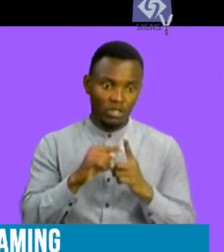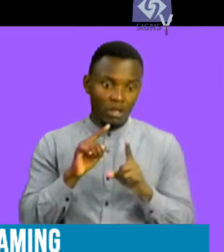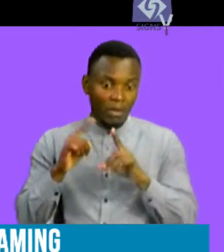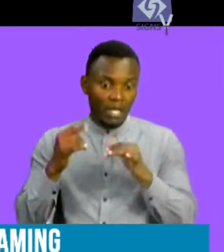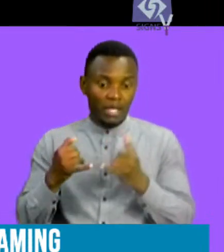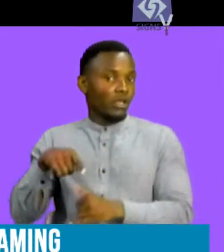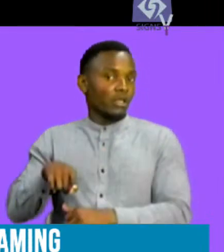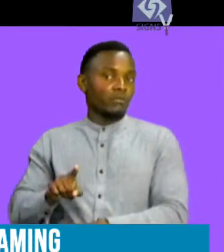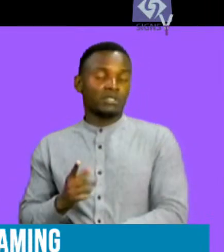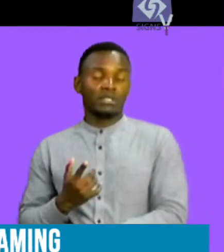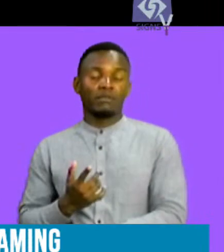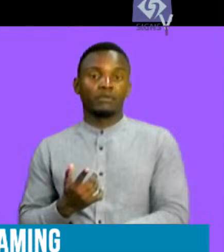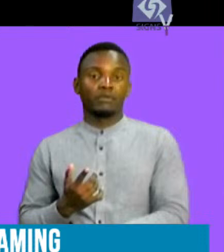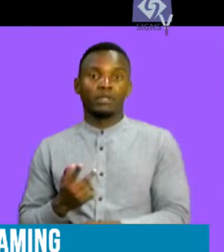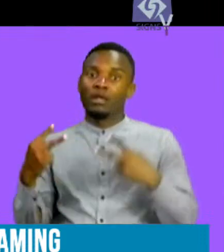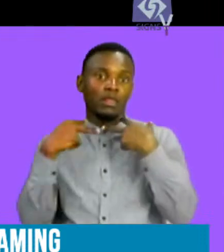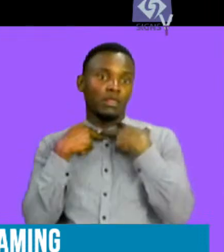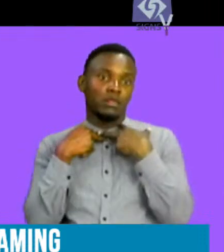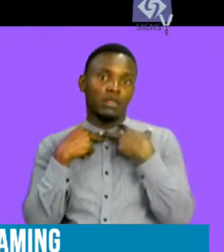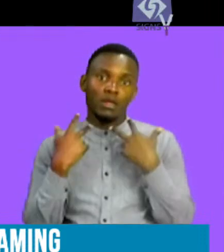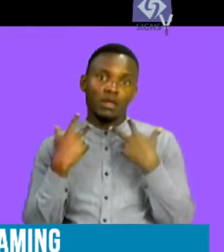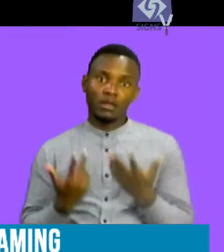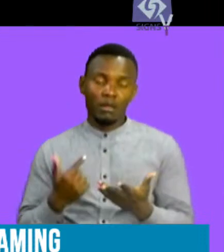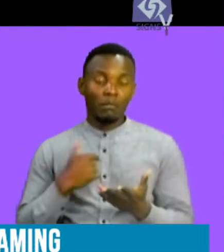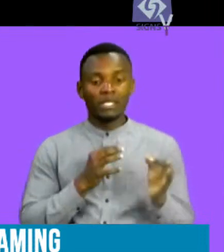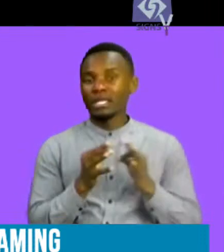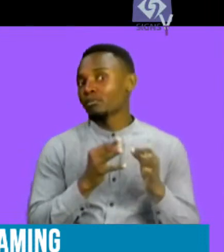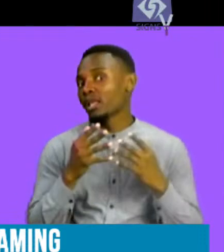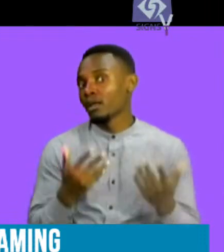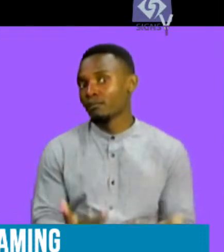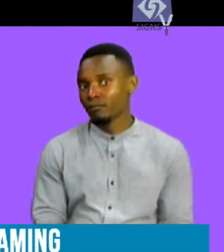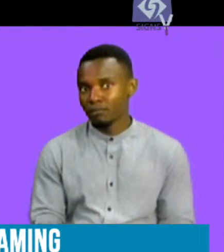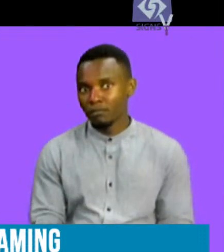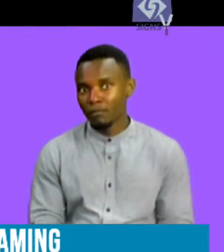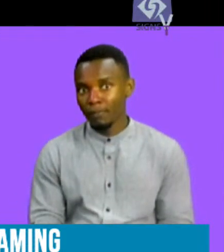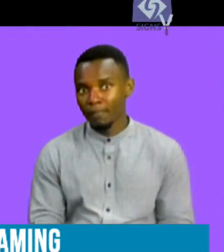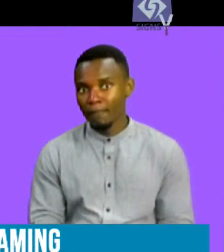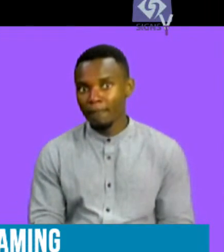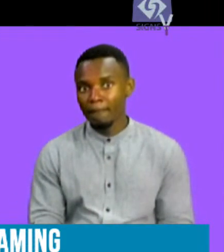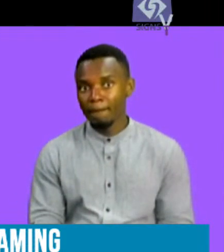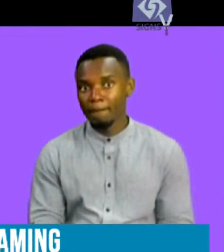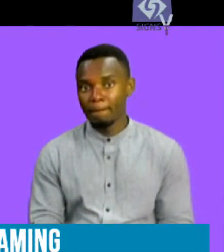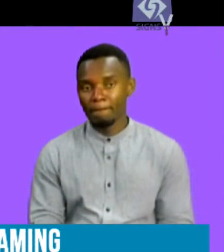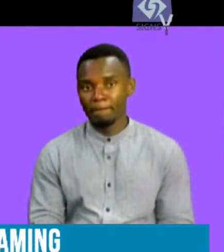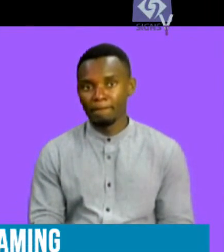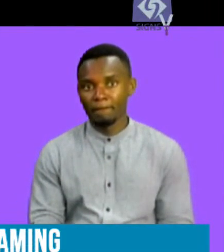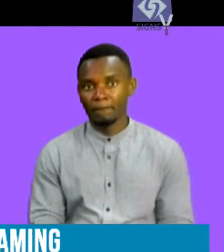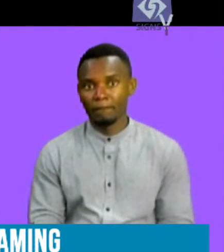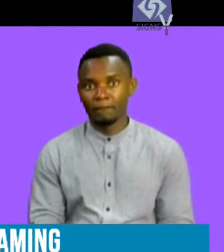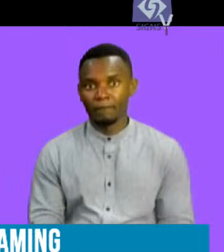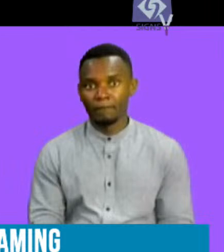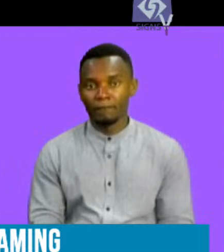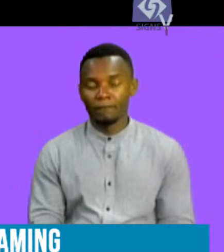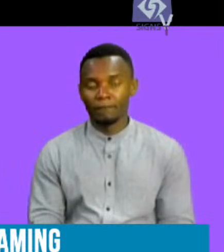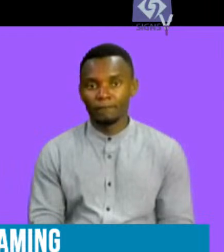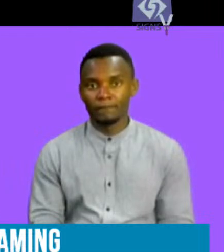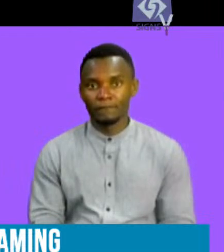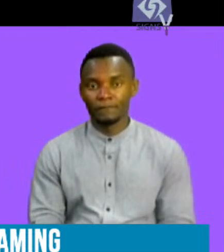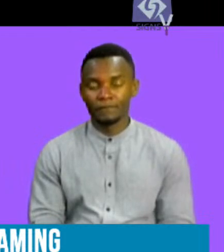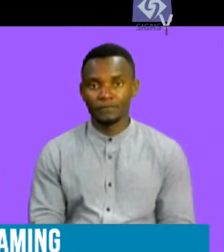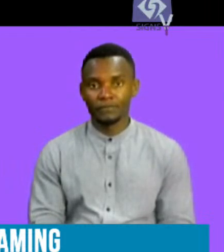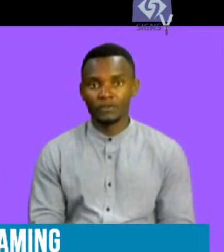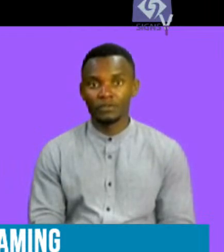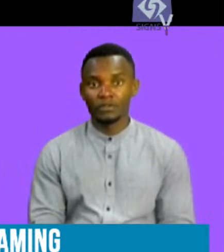Now he got stranded and was wondering, how do I even explain to this client that is HIV positive? So